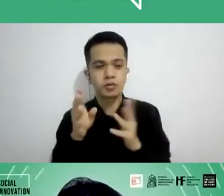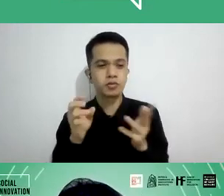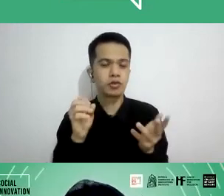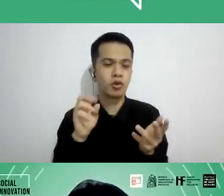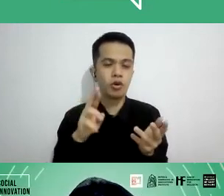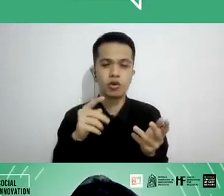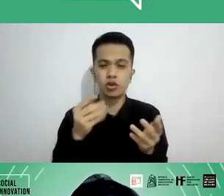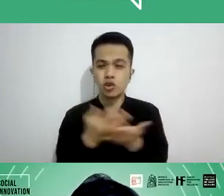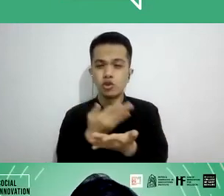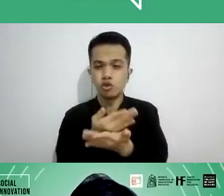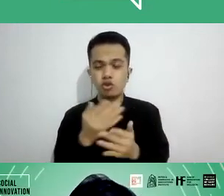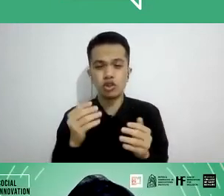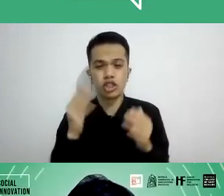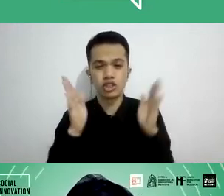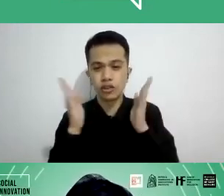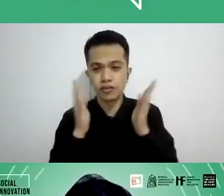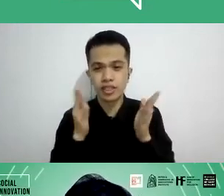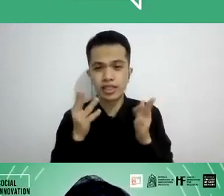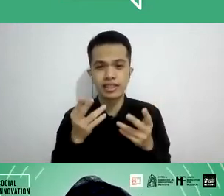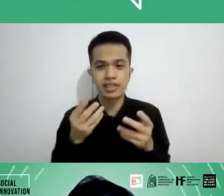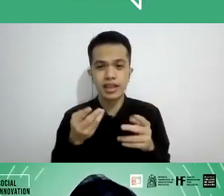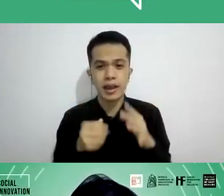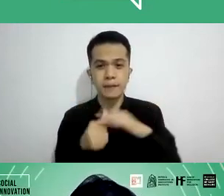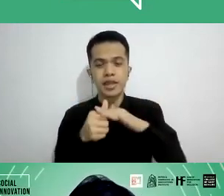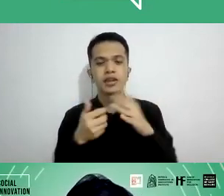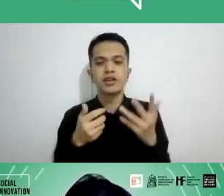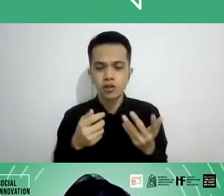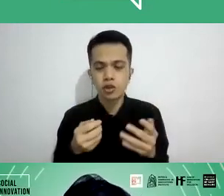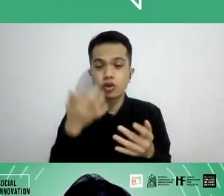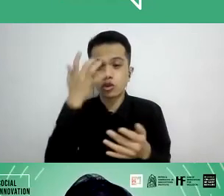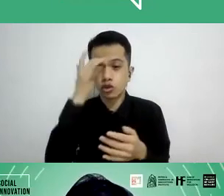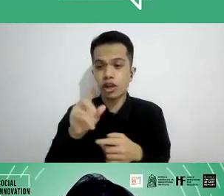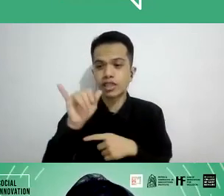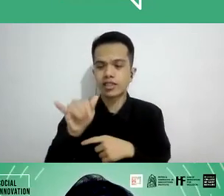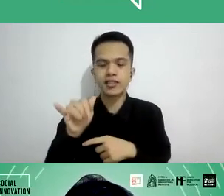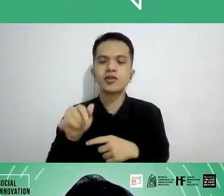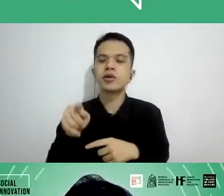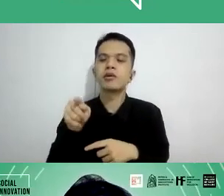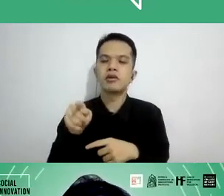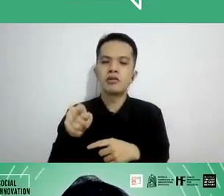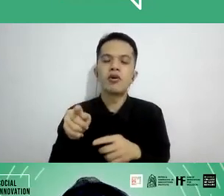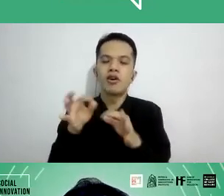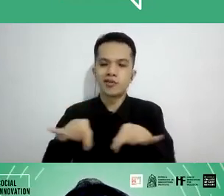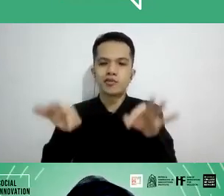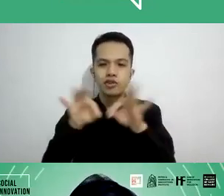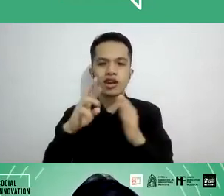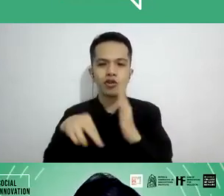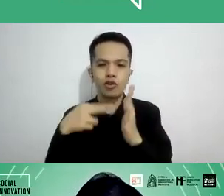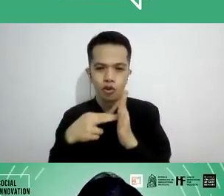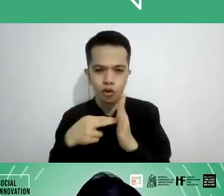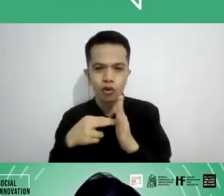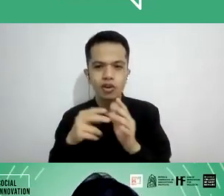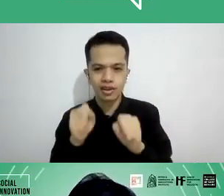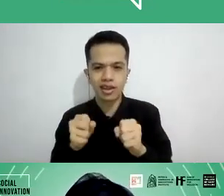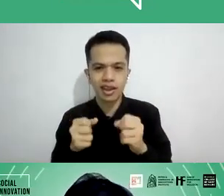when new technologies and services come up, smart cities will begin to play a more and more important role, because these technologies will